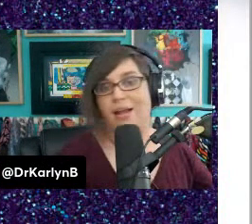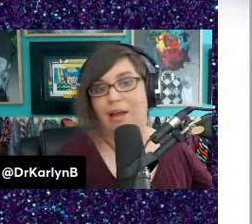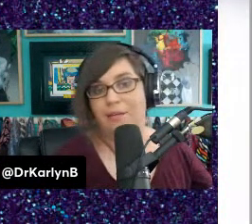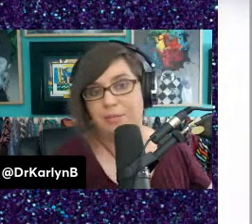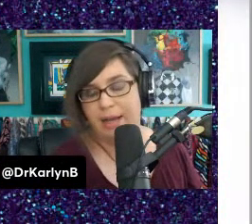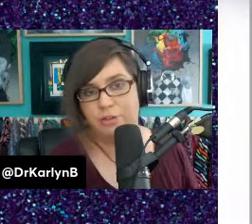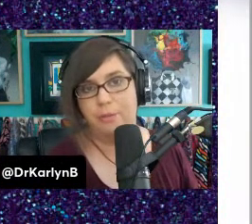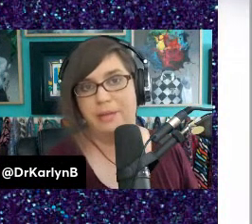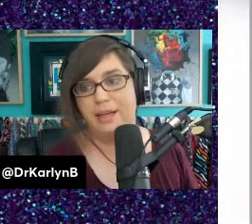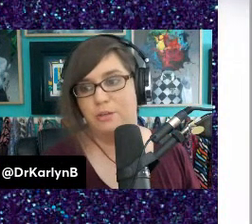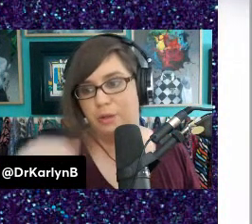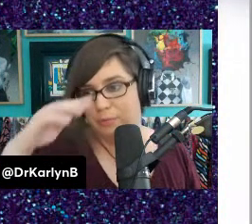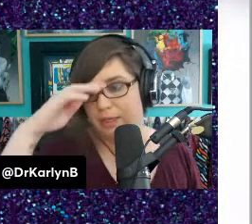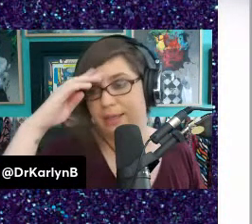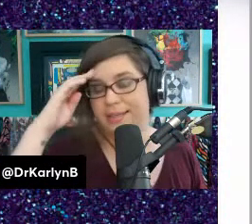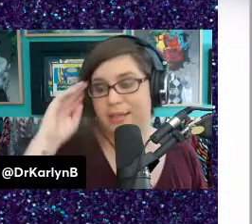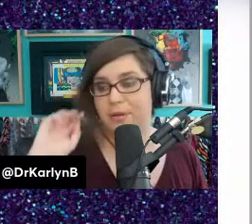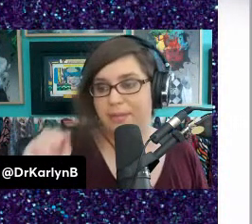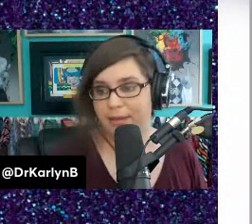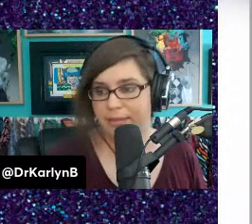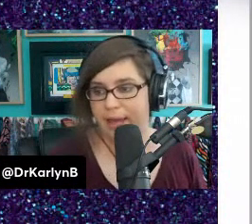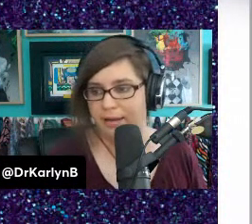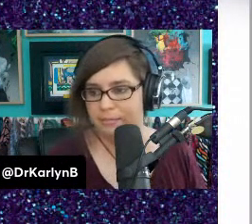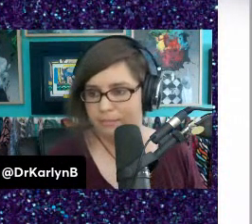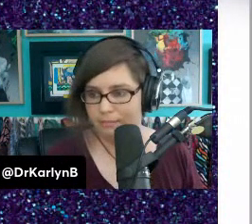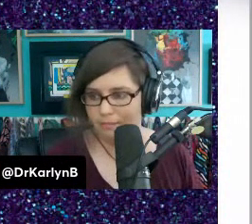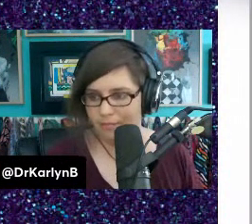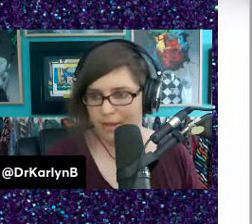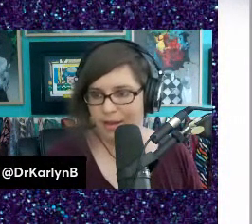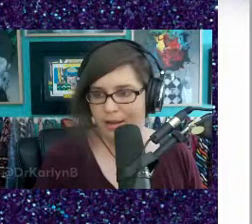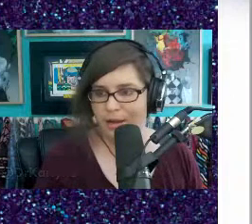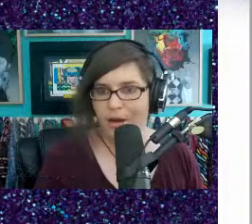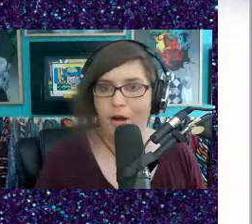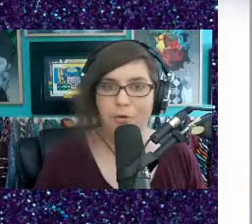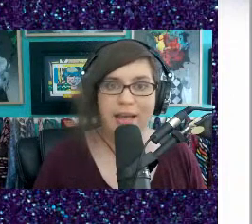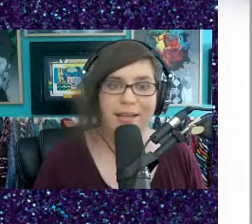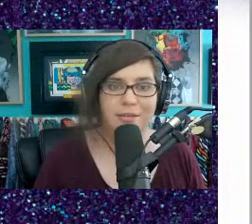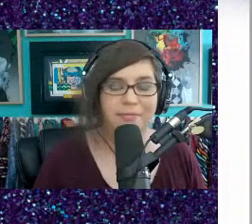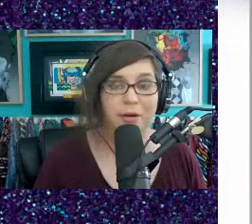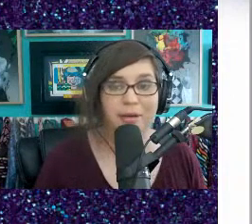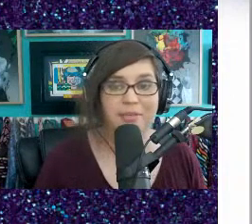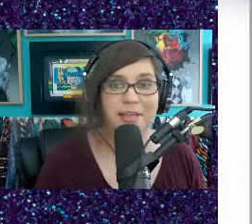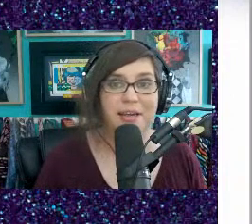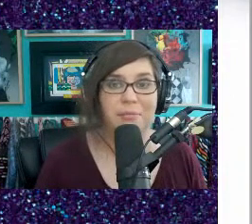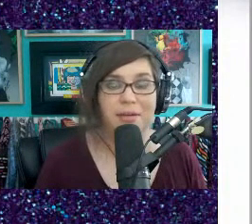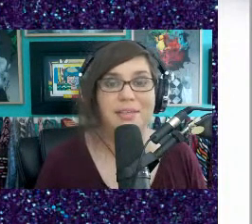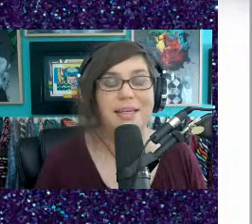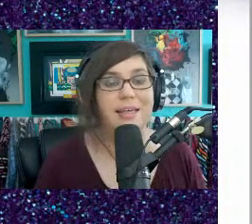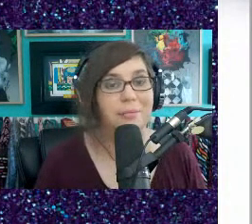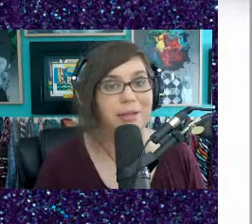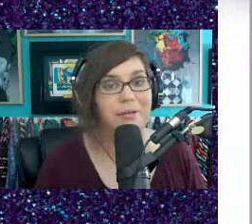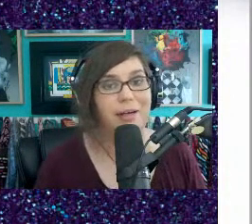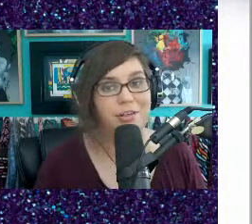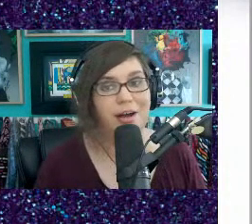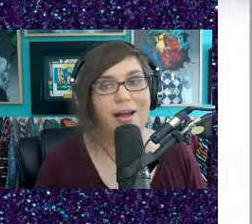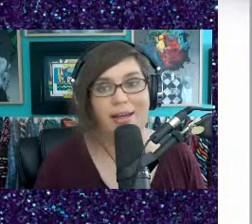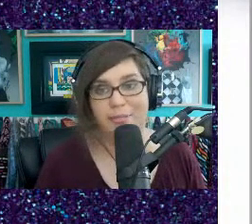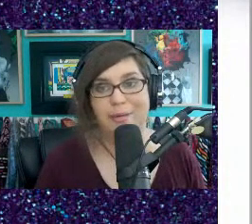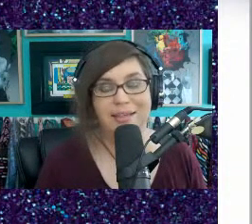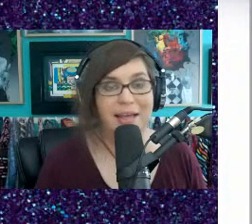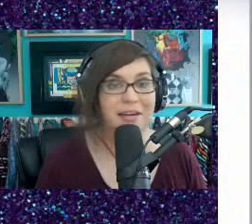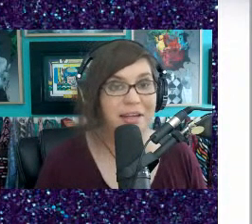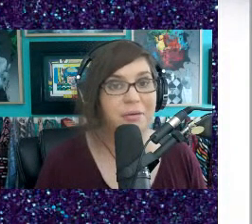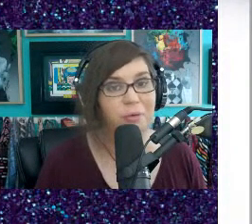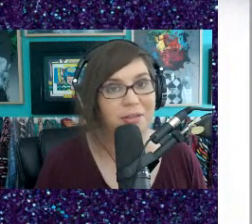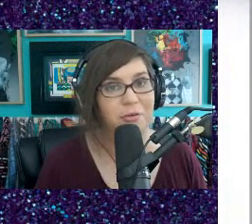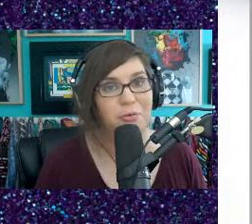And I love Spy Stream because we really see what they think. Oh, yes, Phil, we've seen Kimberly Crenshaw and